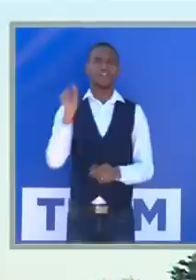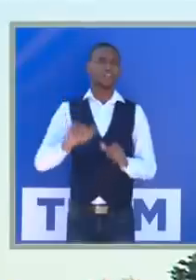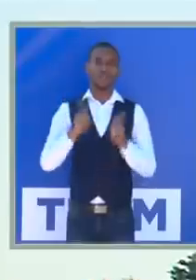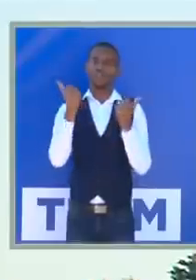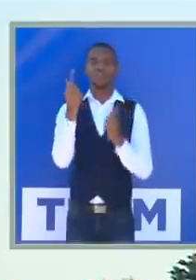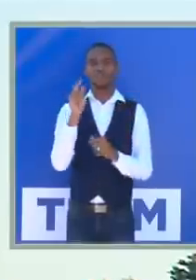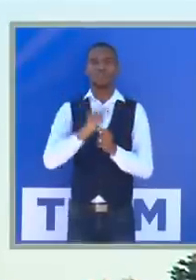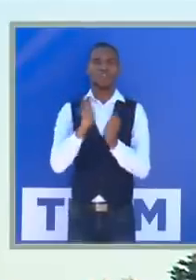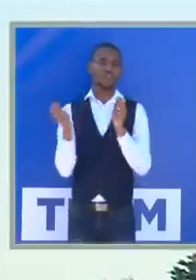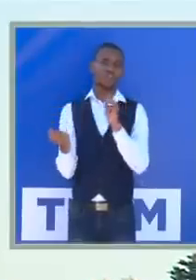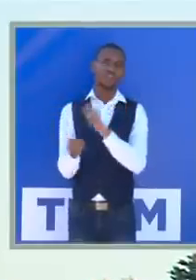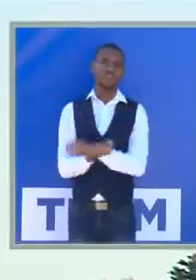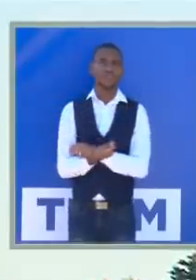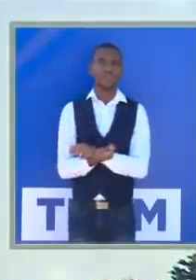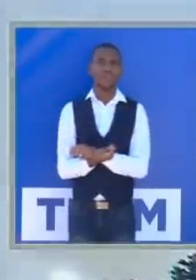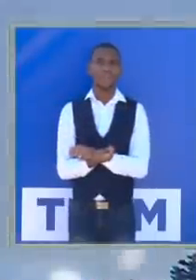change.